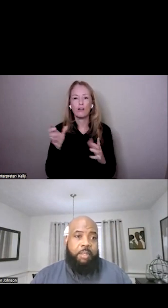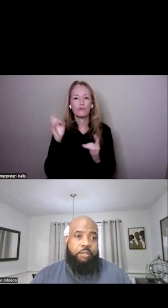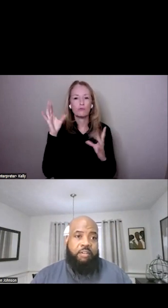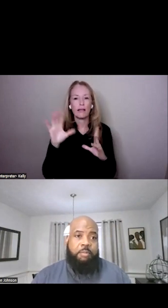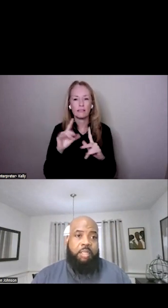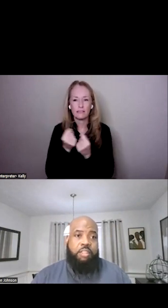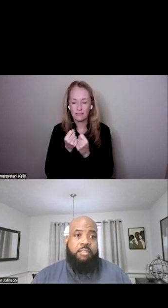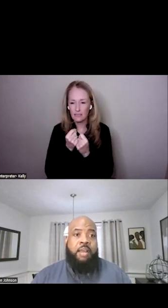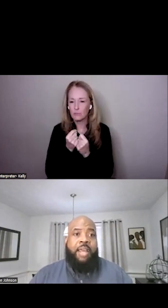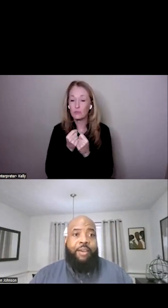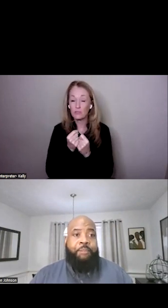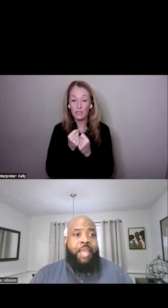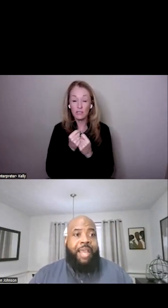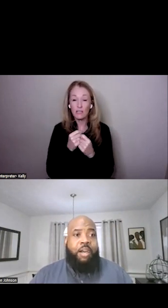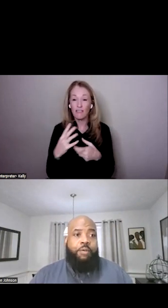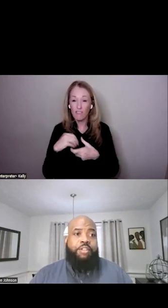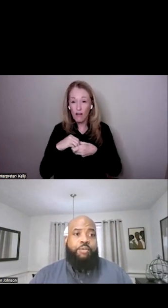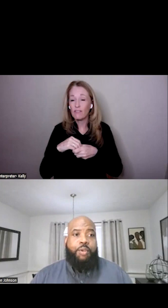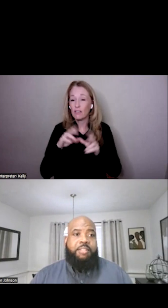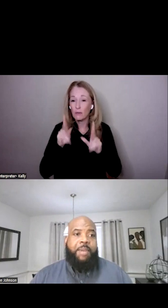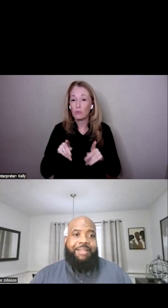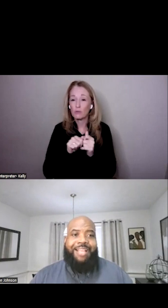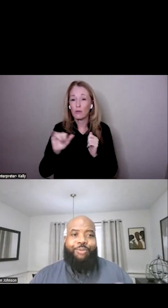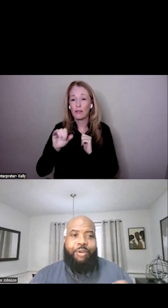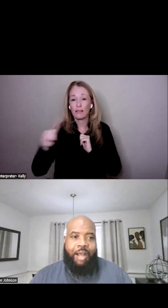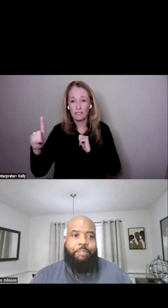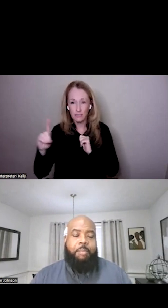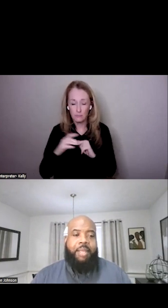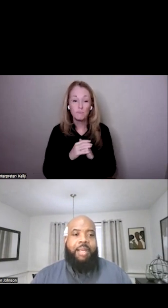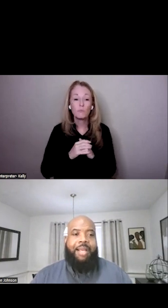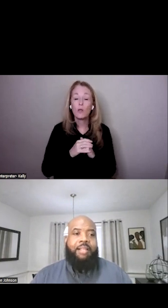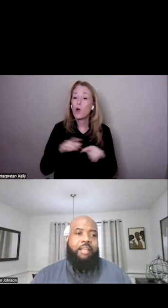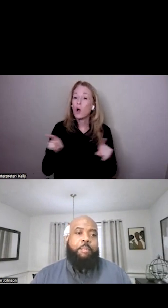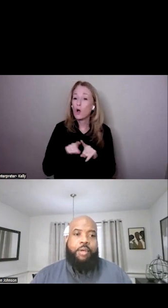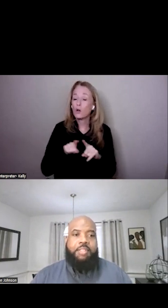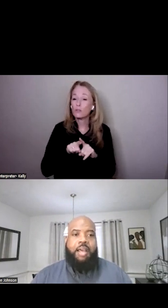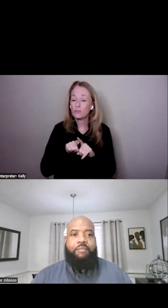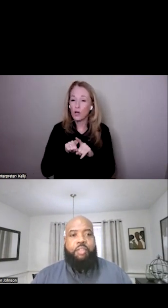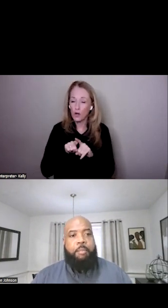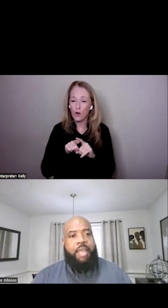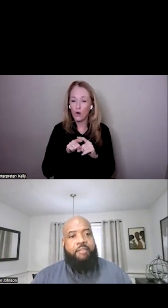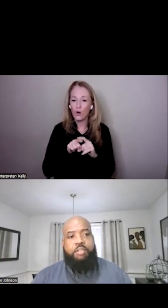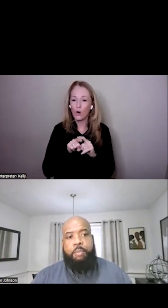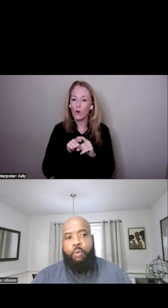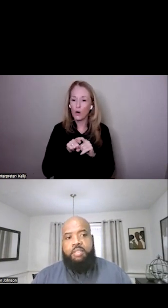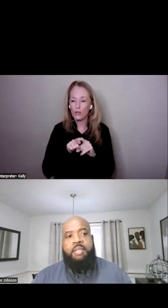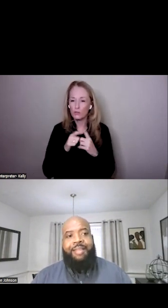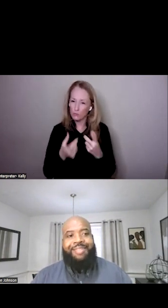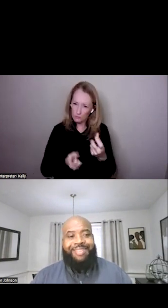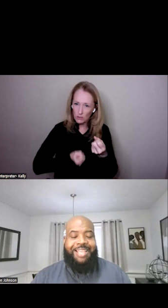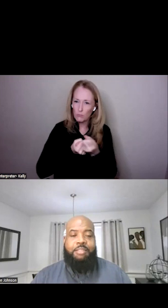and developmental disabilities, and also to expect that to complement at a later point in time for their behavior